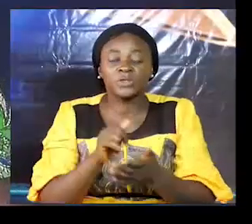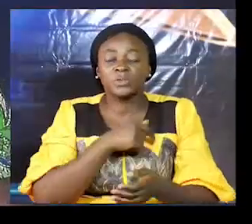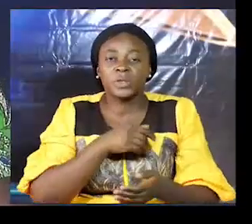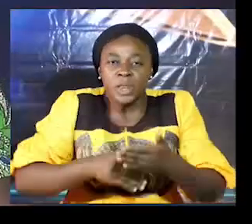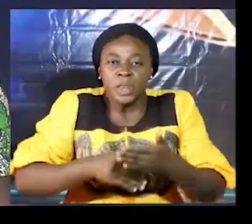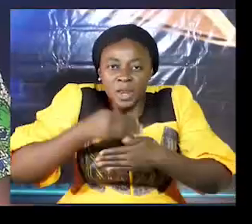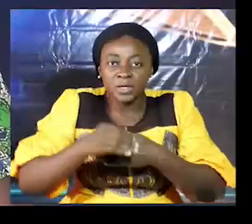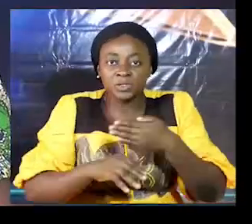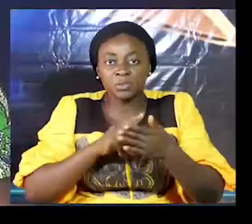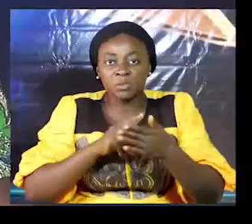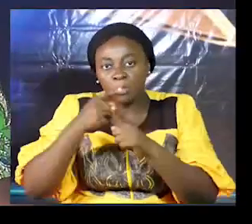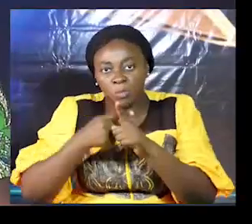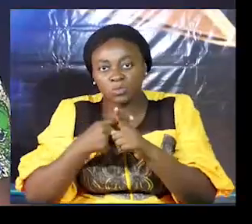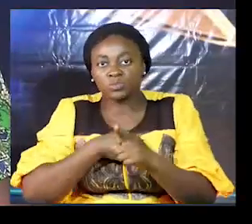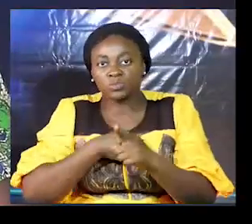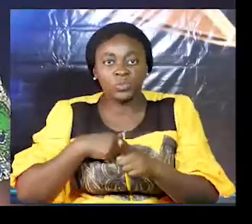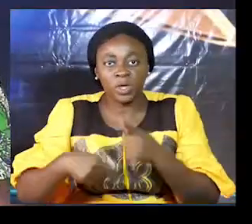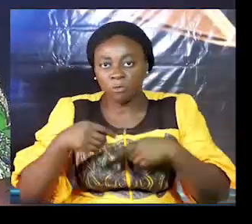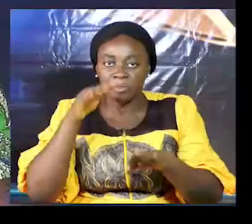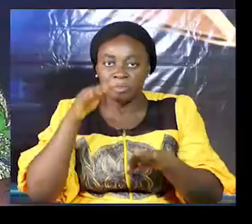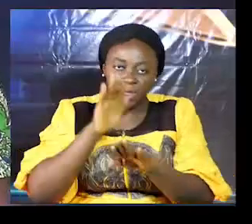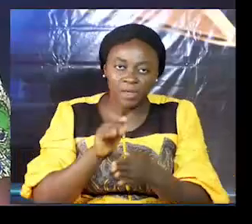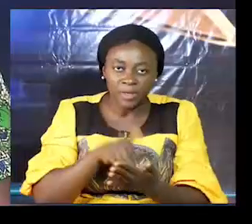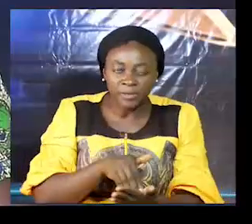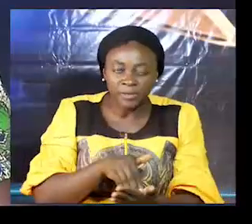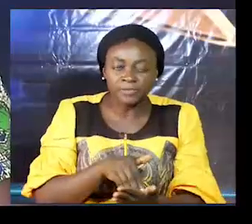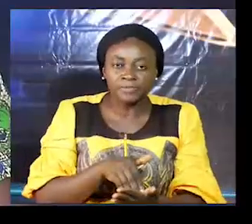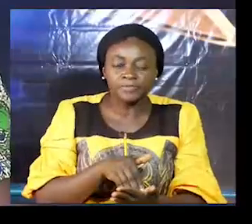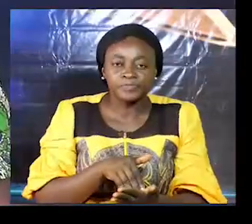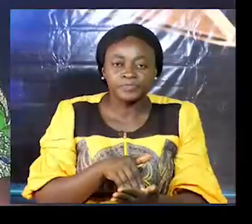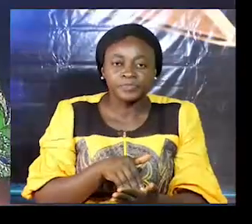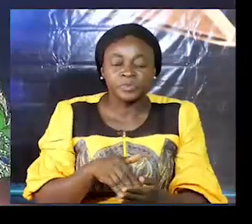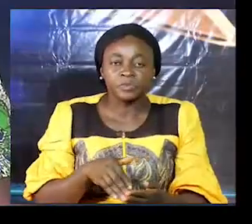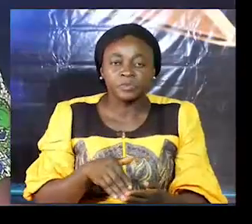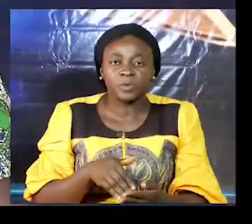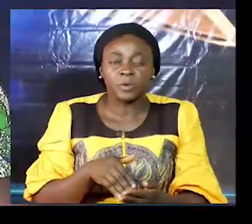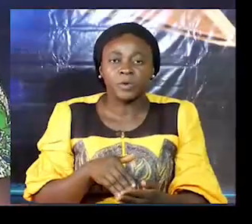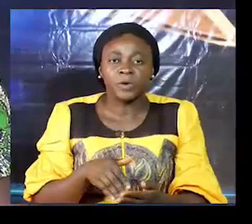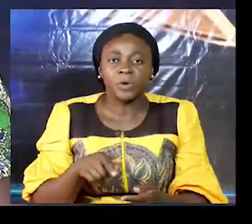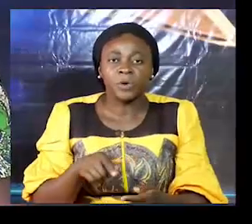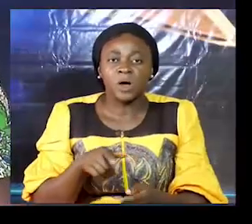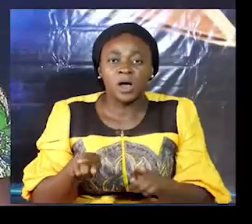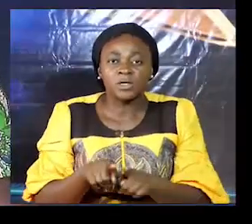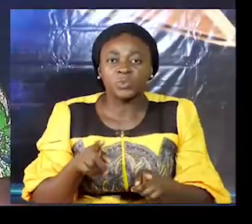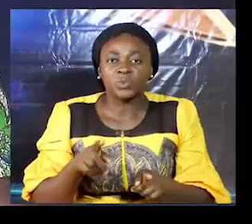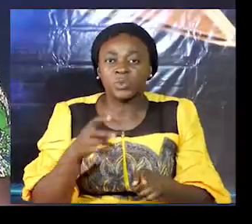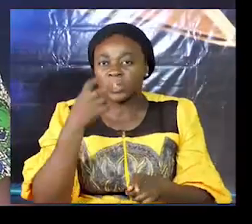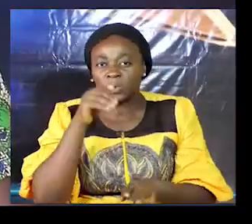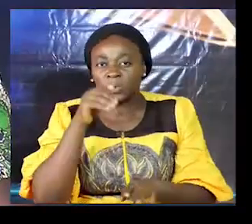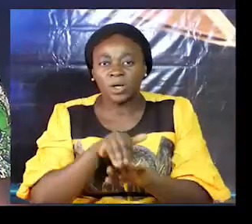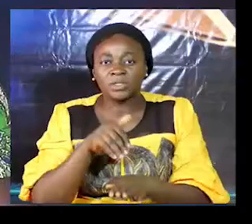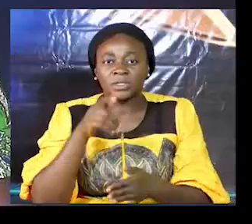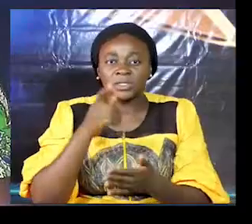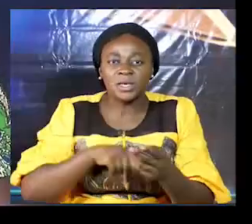methods on how to find out the will of God for you in marriage. Do well to join us even at